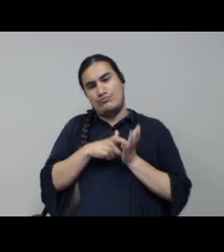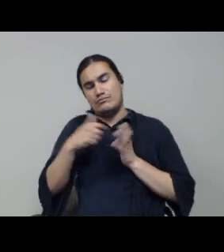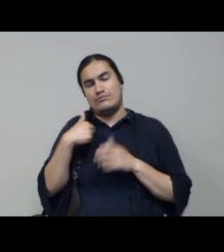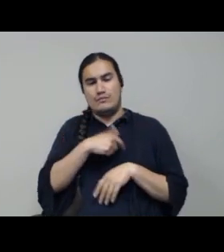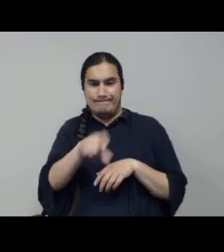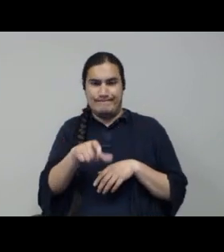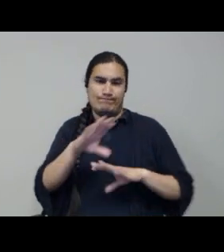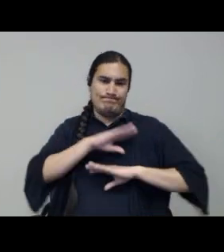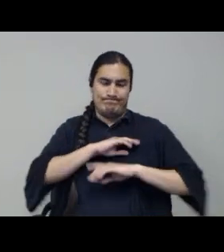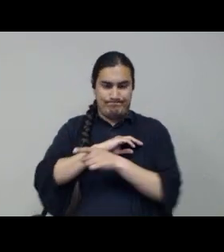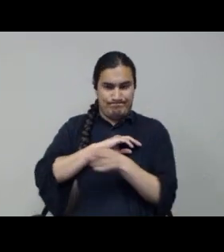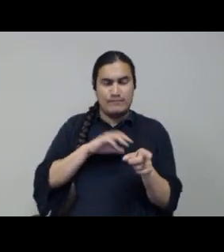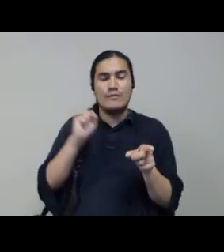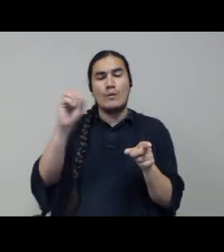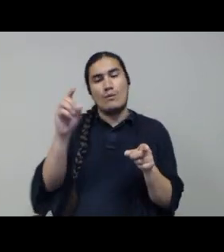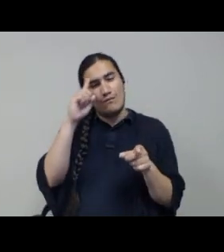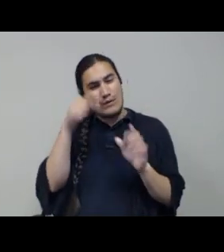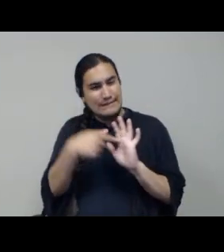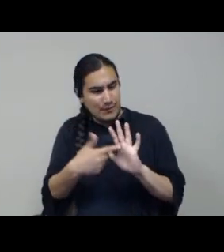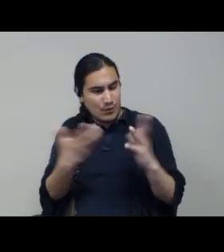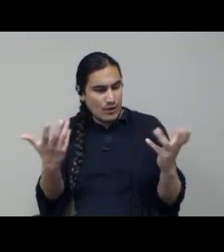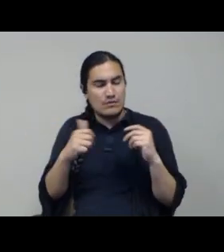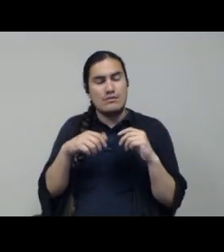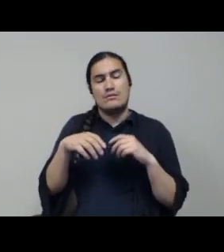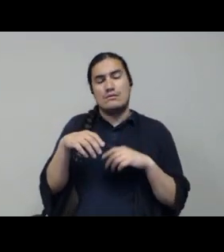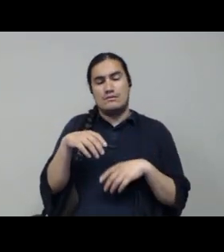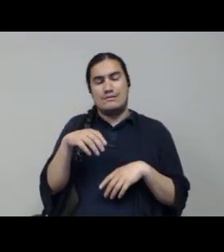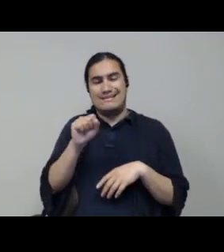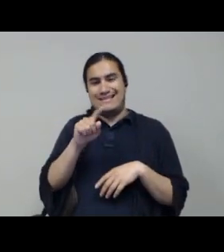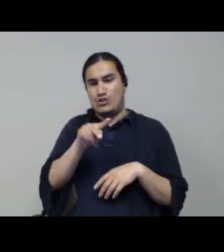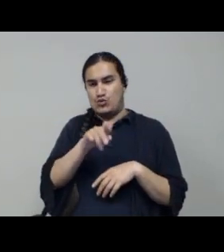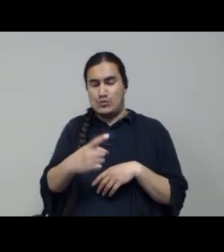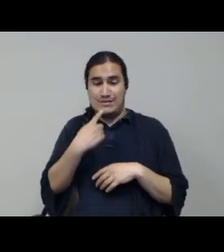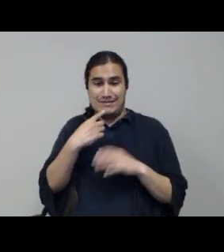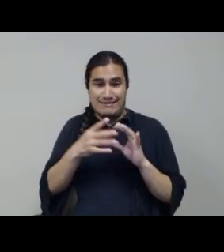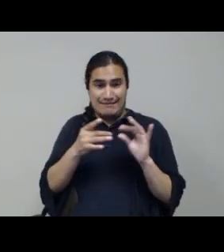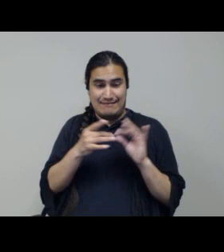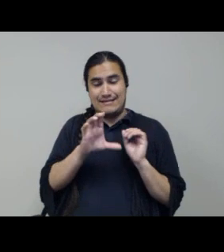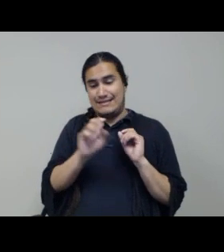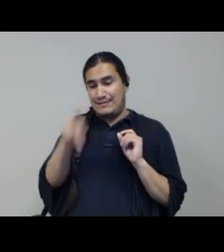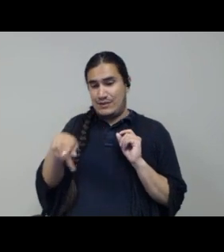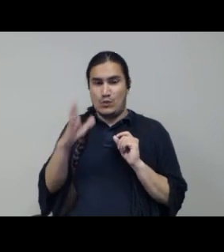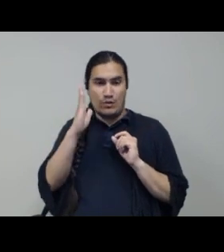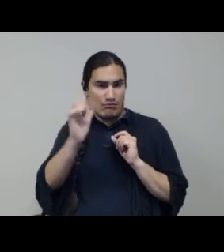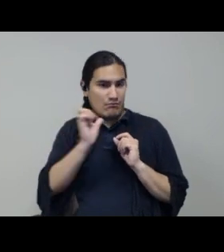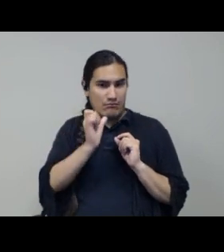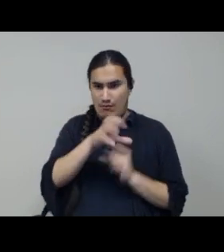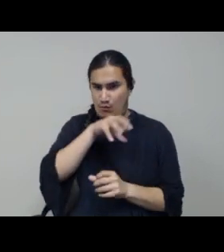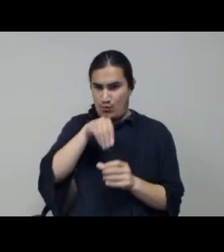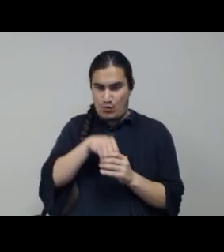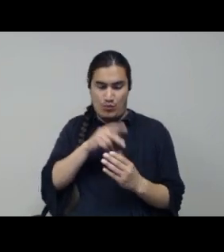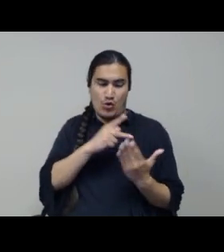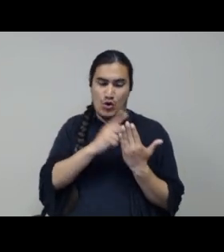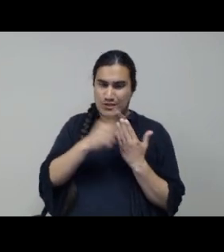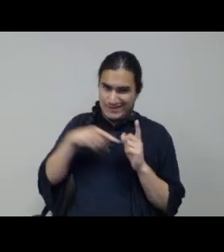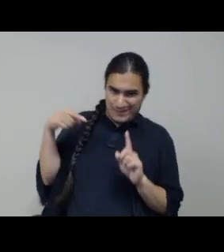fulfill. For instance, in statute, it does state that the CTP shall not include